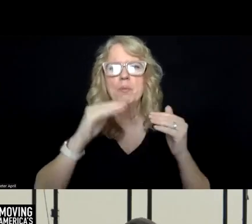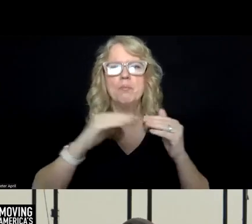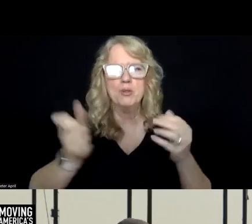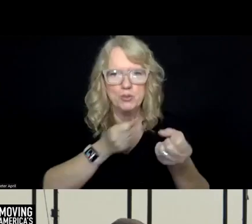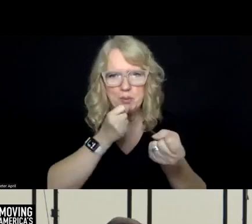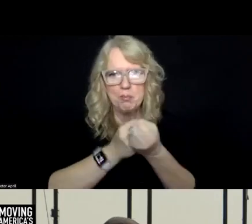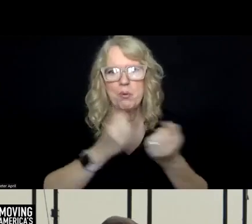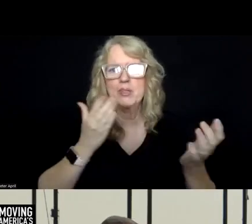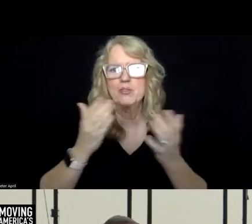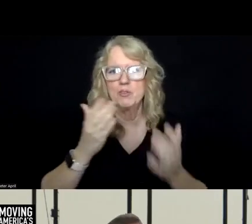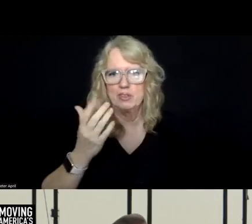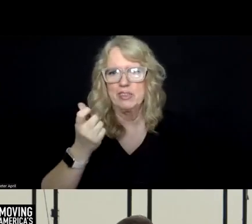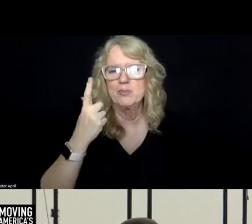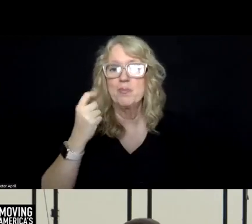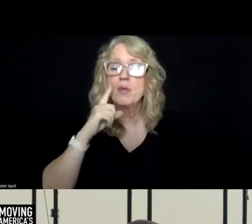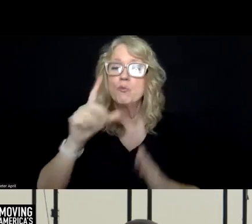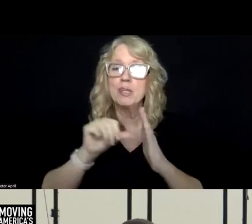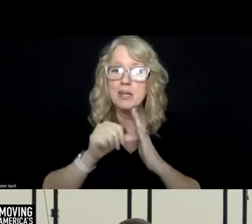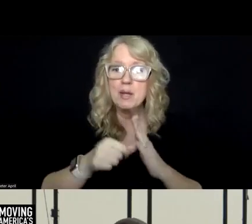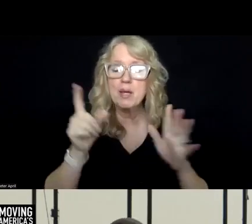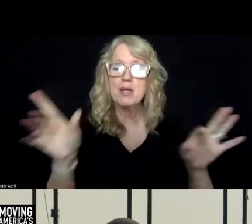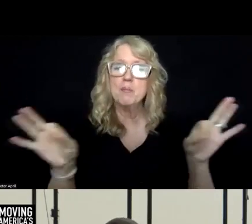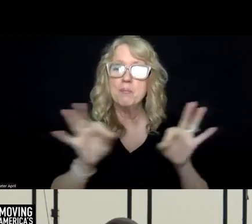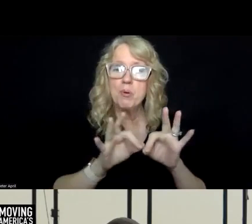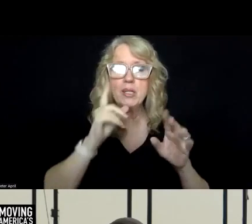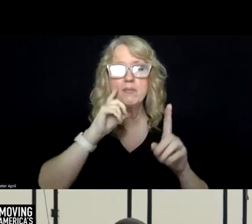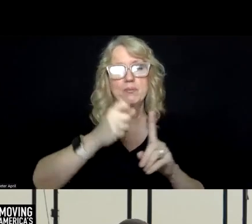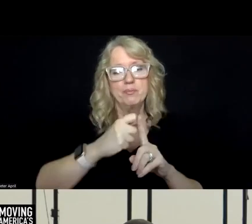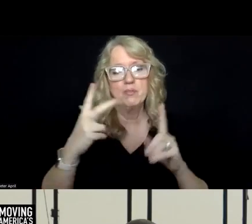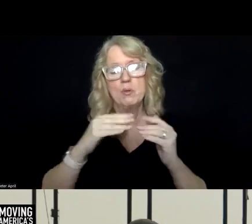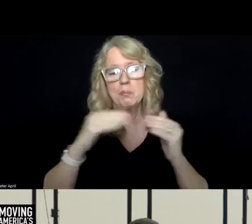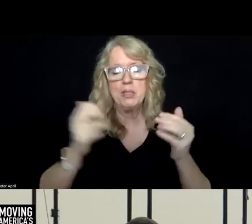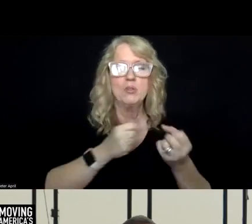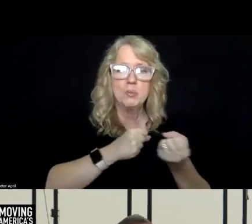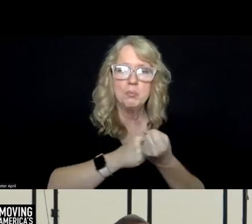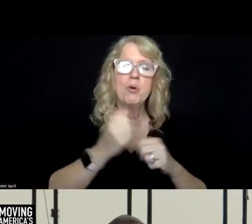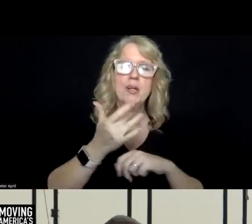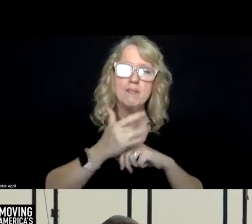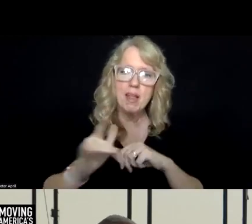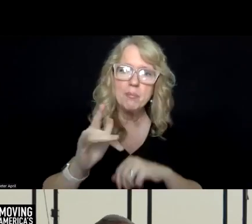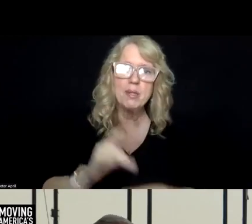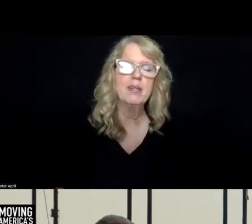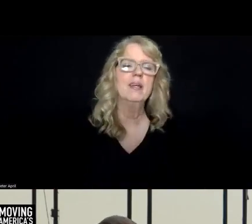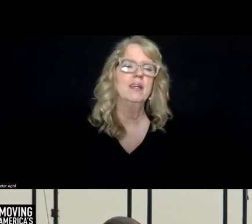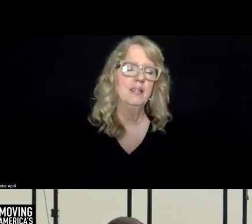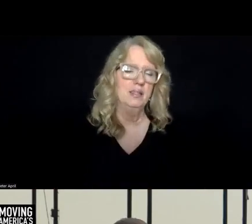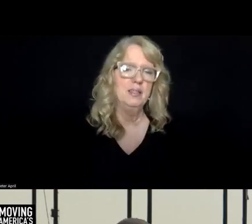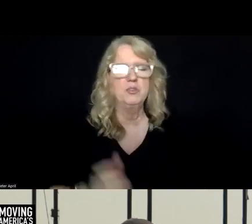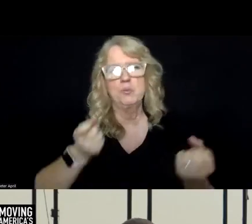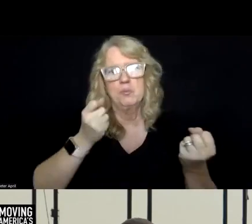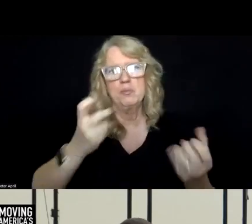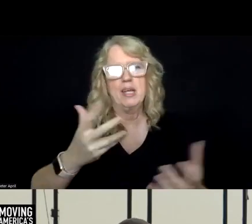services. It emphasizes the importance of expanding peer support availability in many